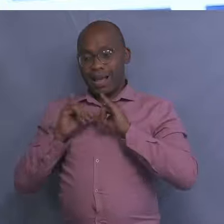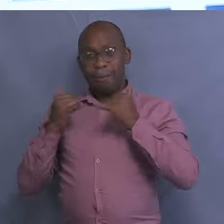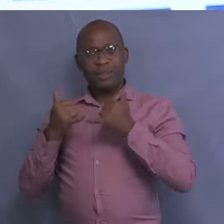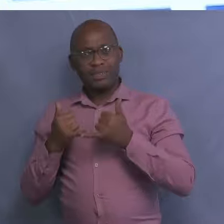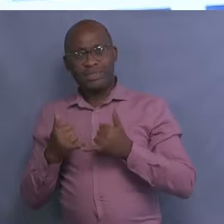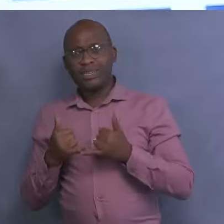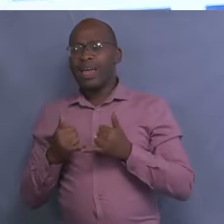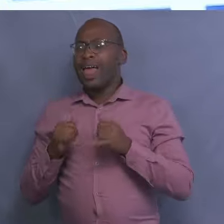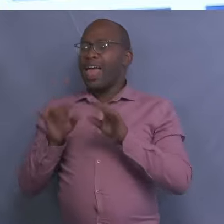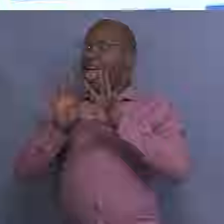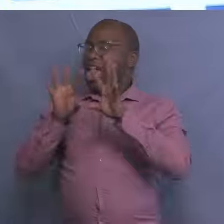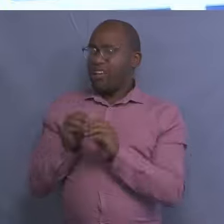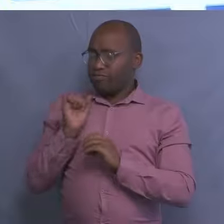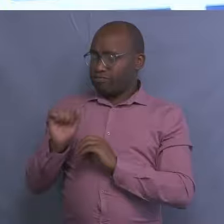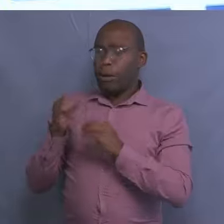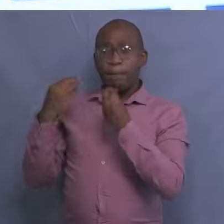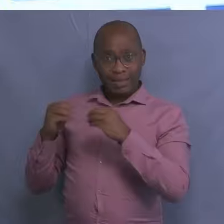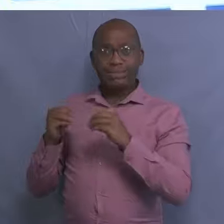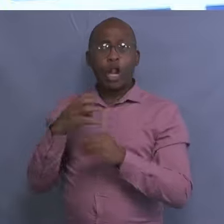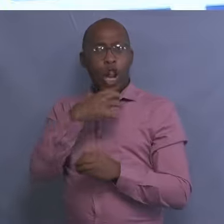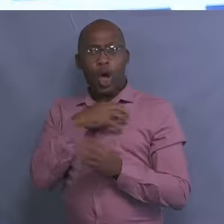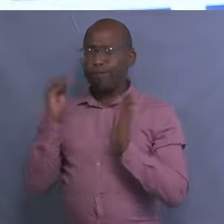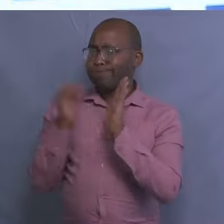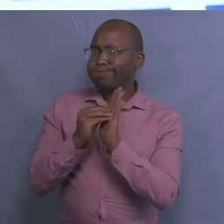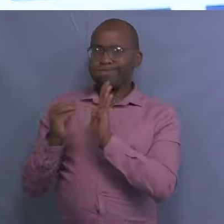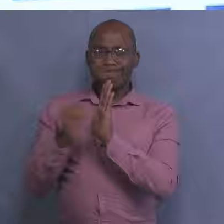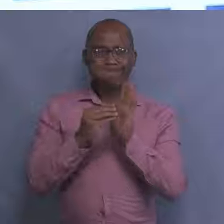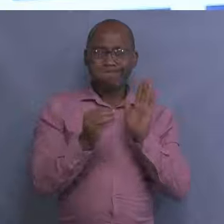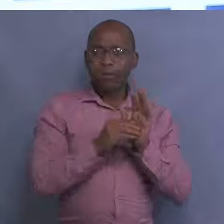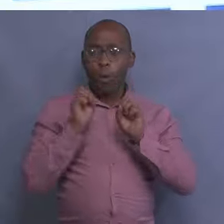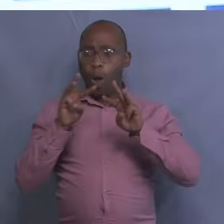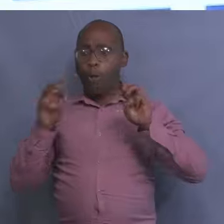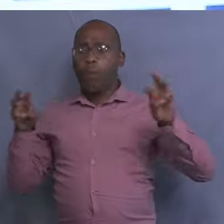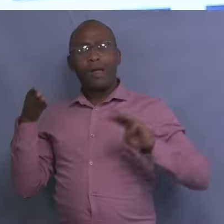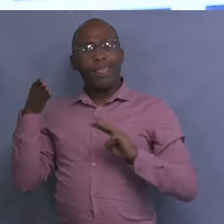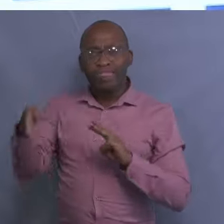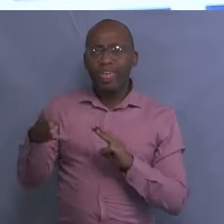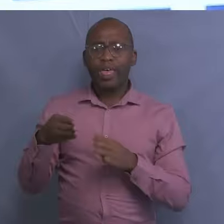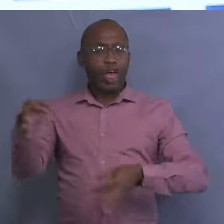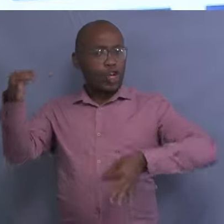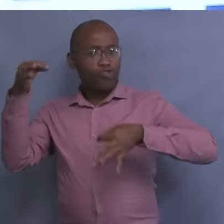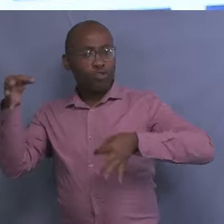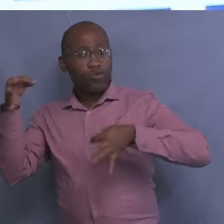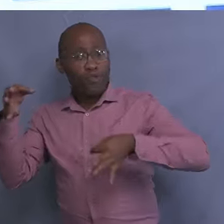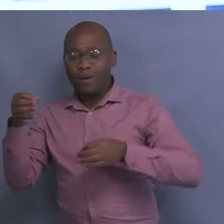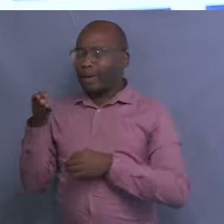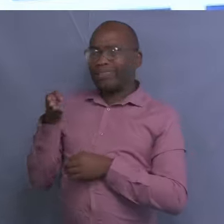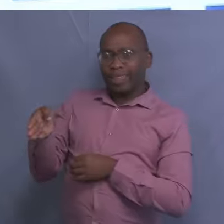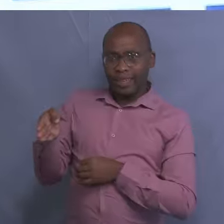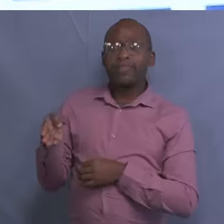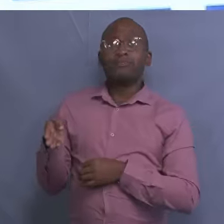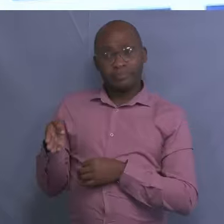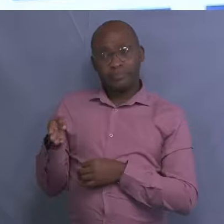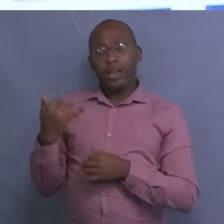the organization website and on the letterheads, envelopes, and invoices. So I just want you to do a quick exercise,